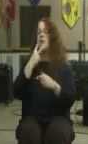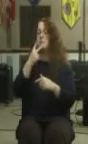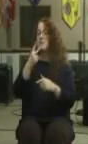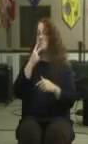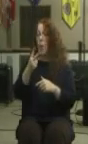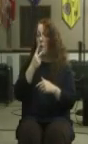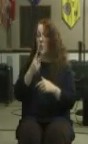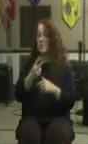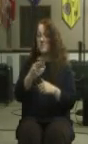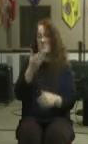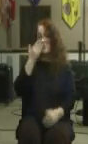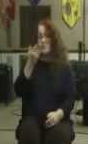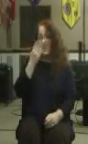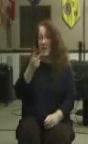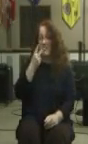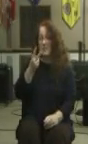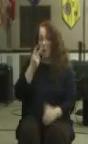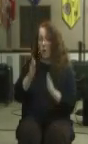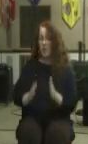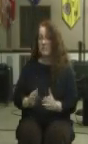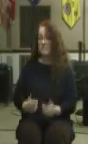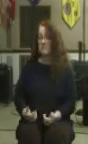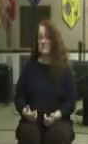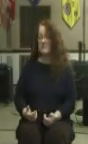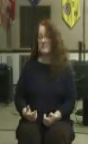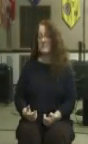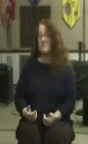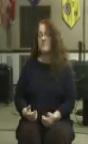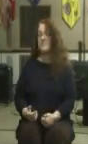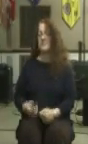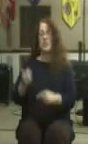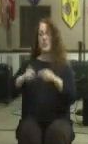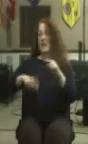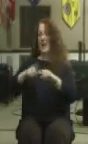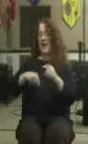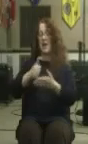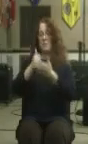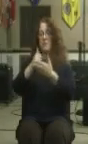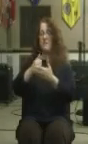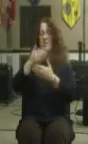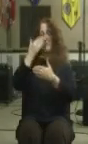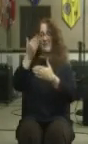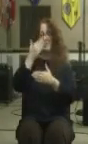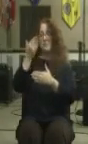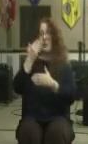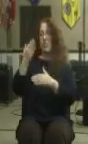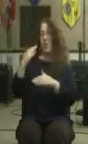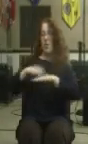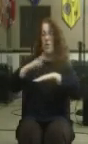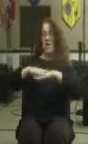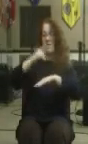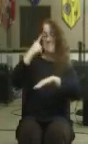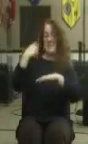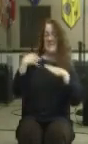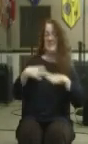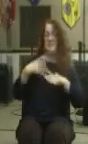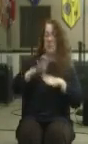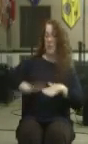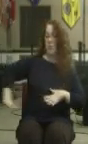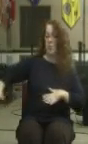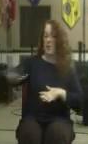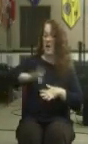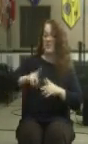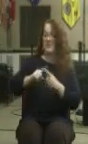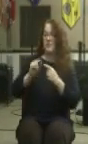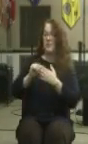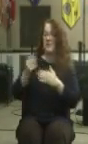You've been around smokers. Don't you smell like you were smoking? And you can't help but get that smell on you. You've